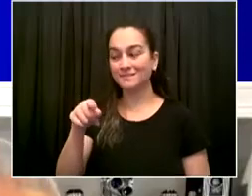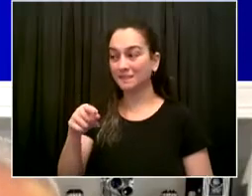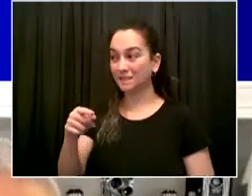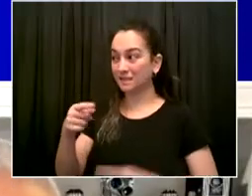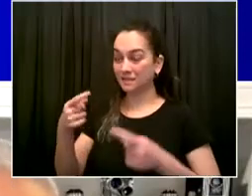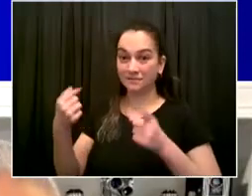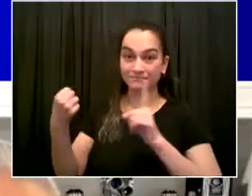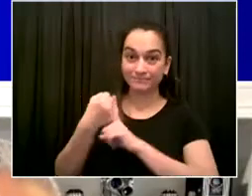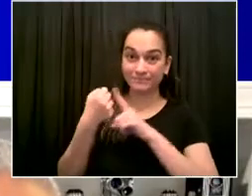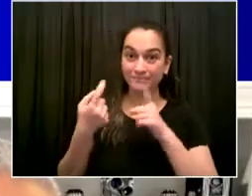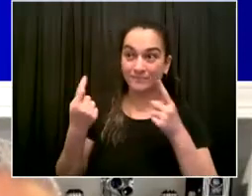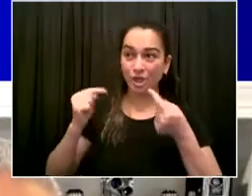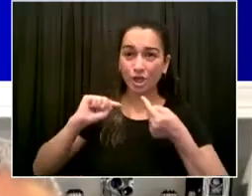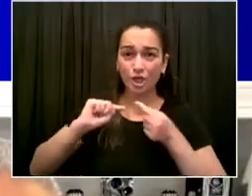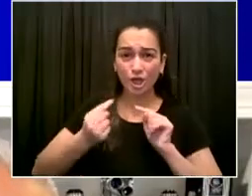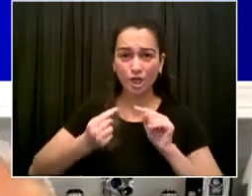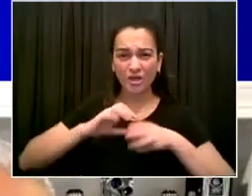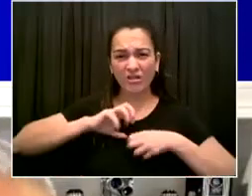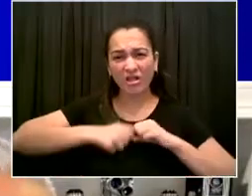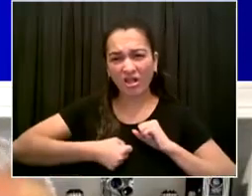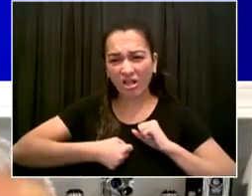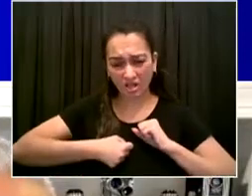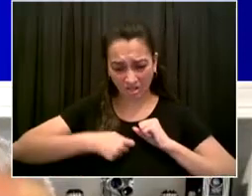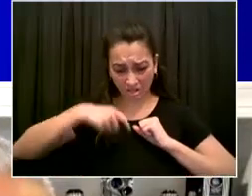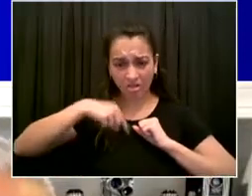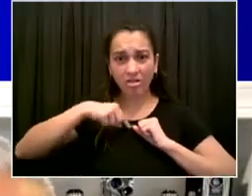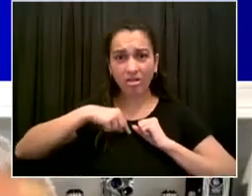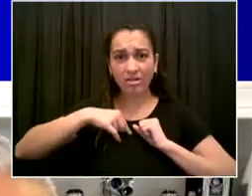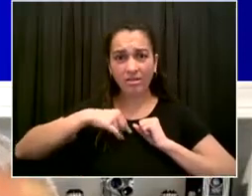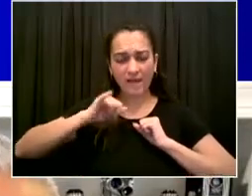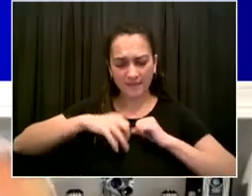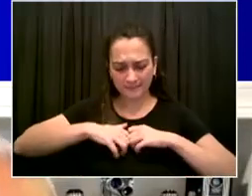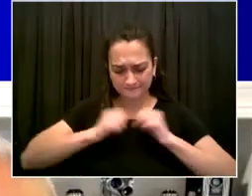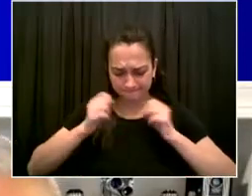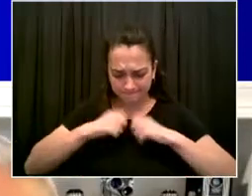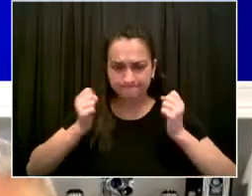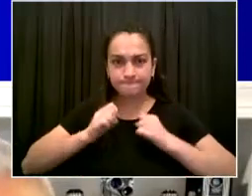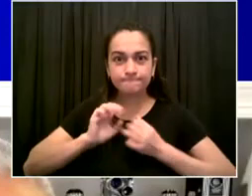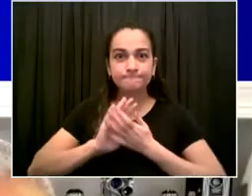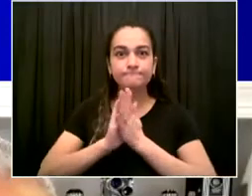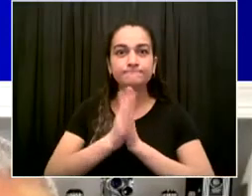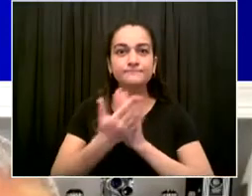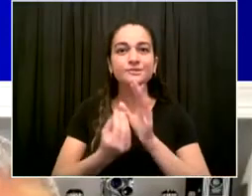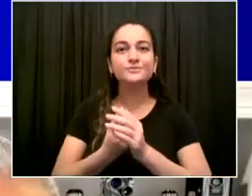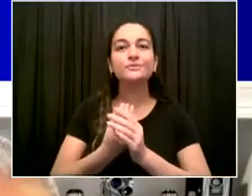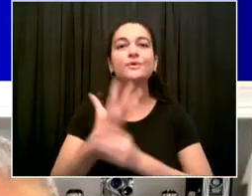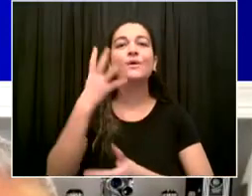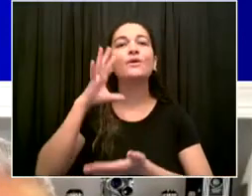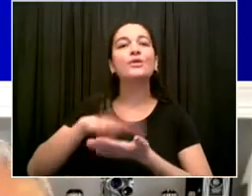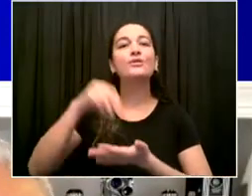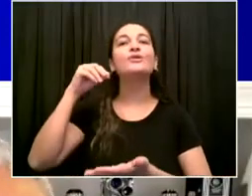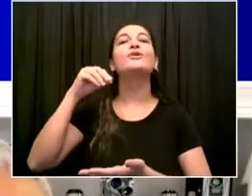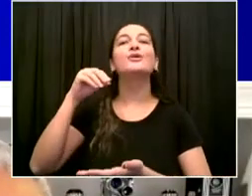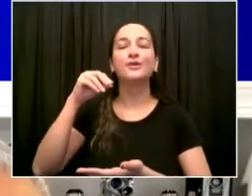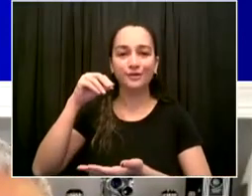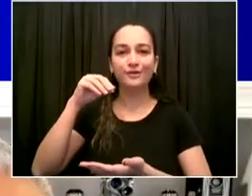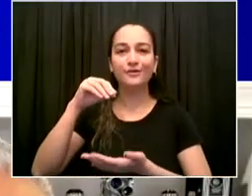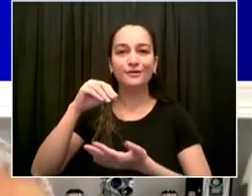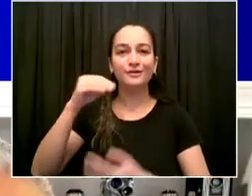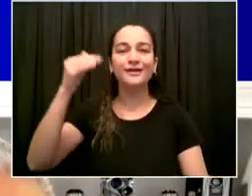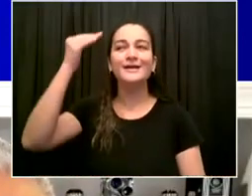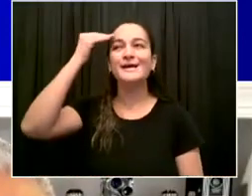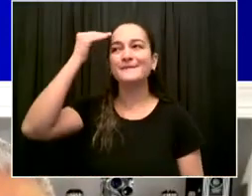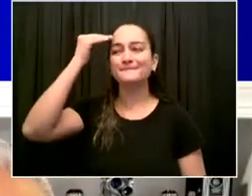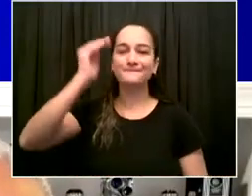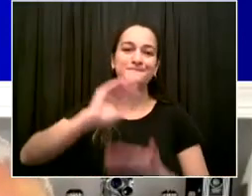is turning into purpose. You're making this a moment of change, and you're reaching millions of people through your work. So to you and everyone at NAMI, thank you